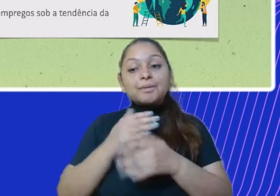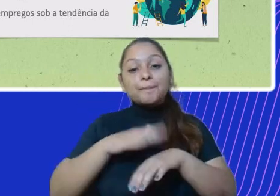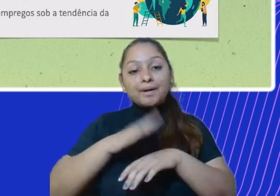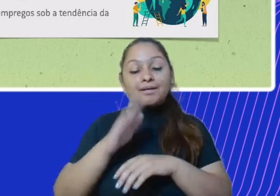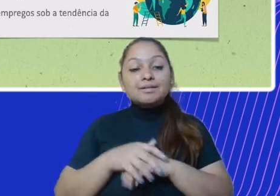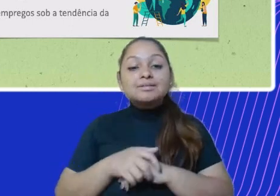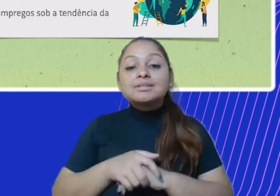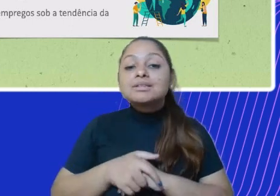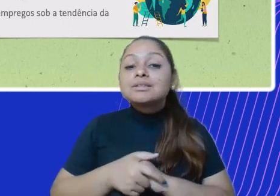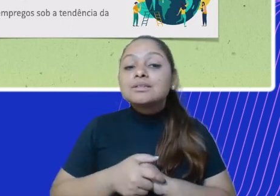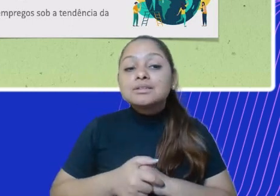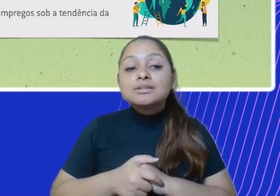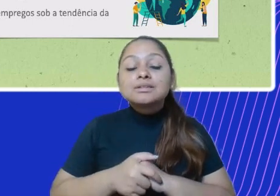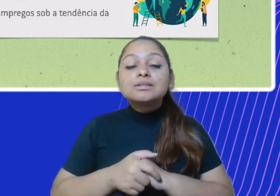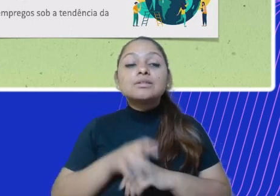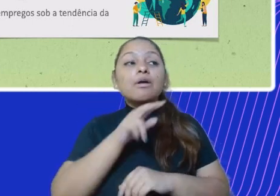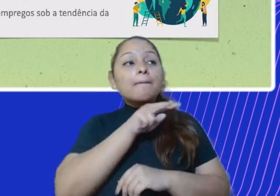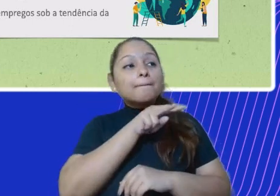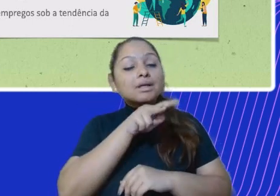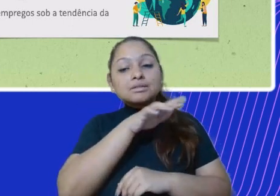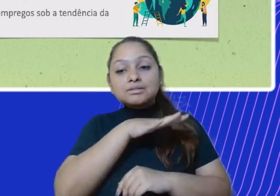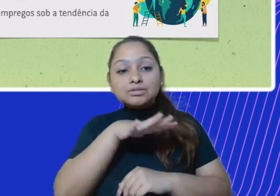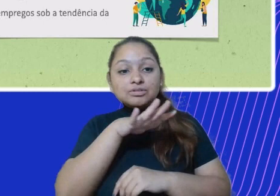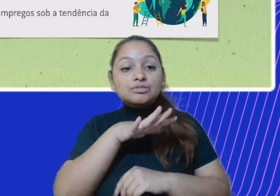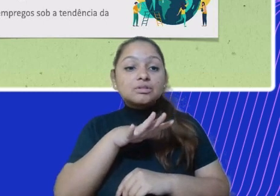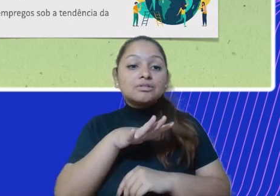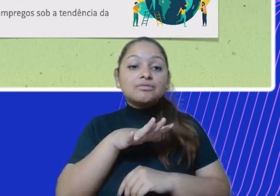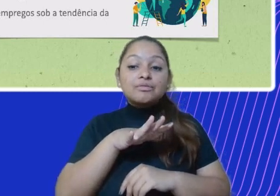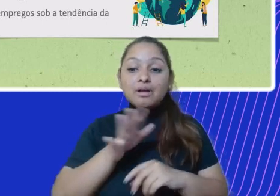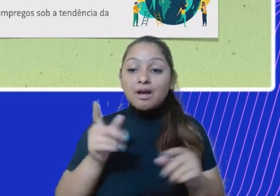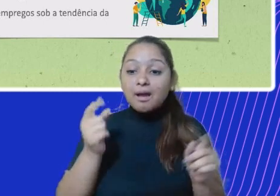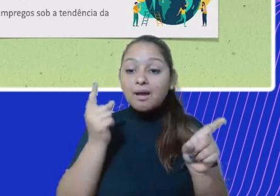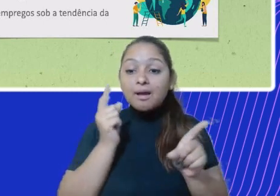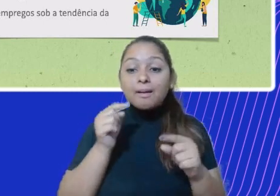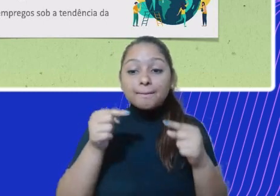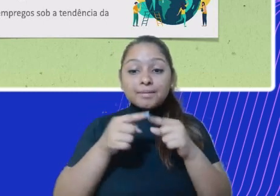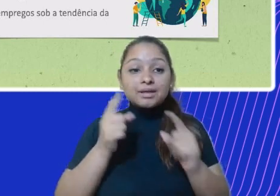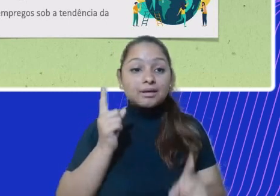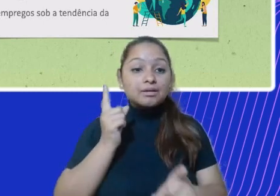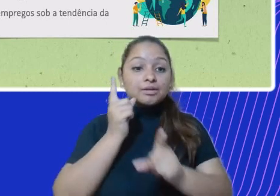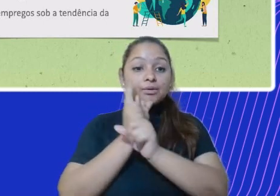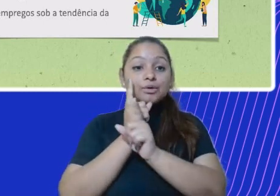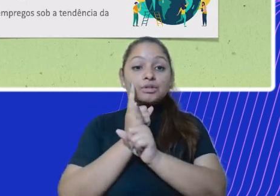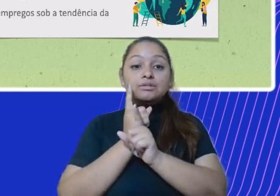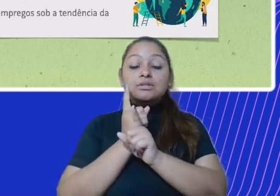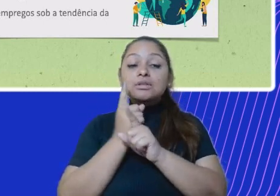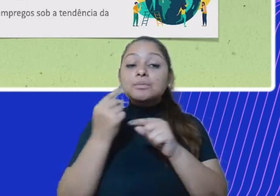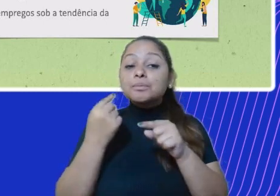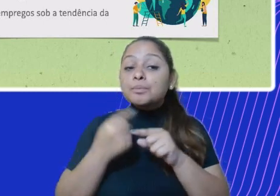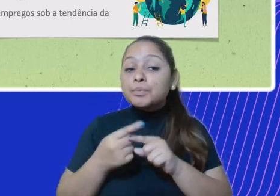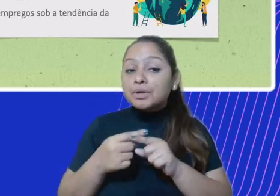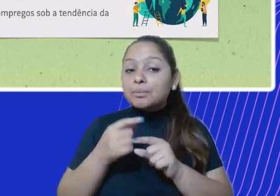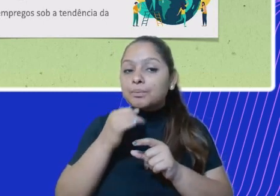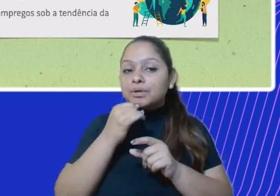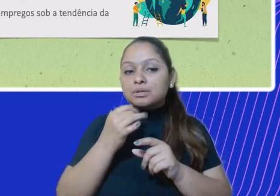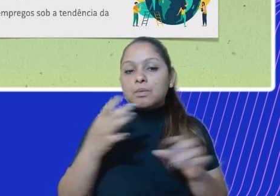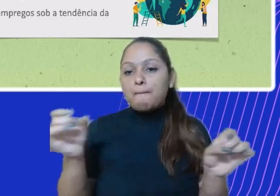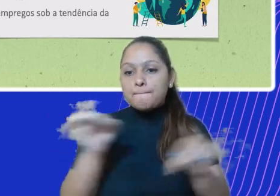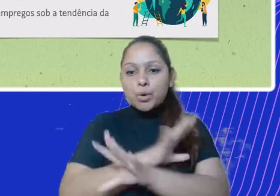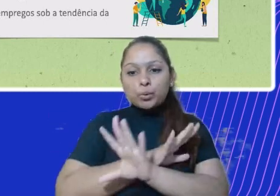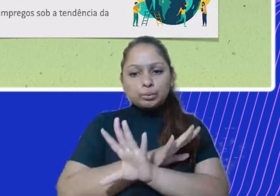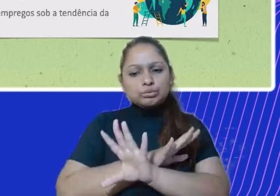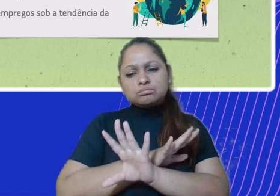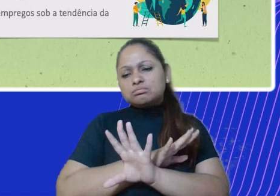this with more time. So this is this meeting point that we have for vision people in the entire world. It's not that it's ready,